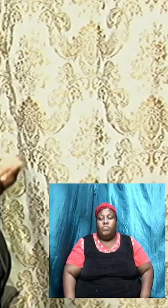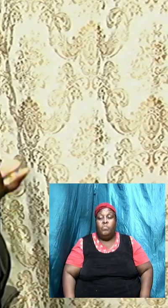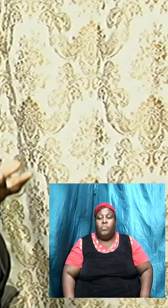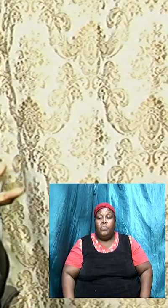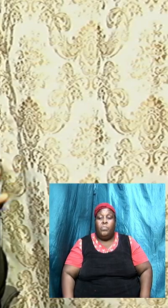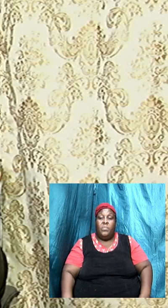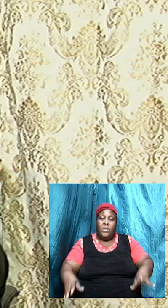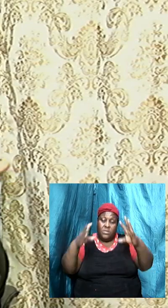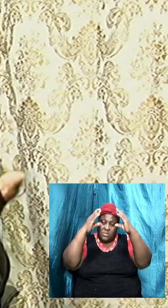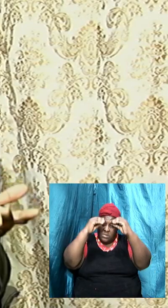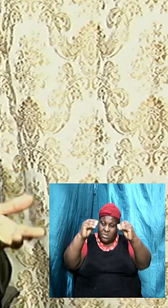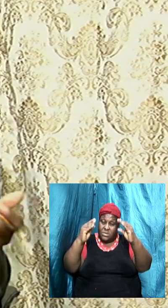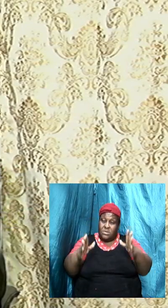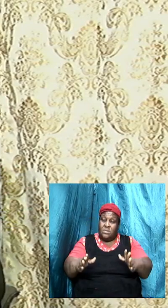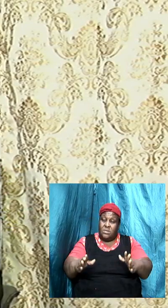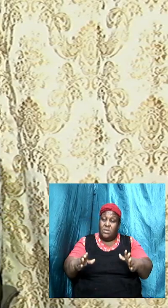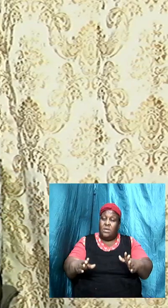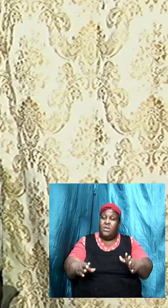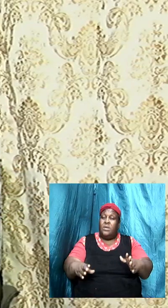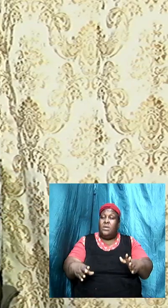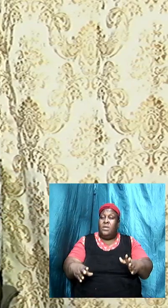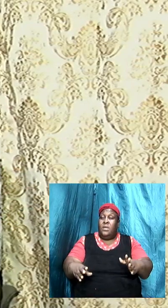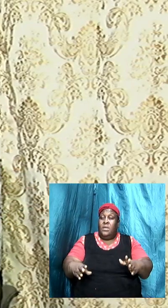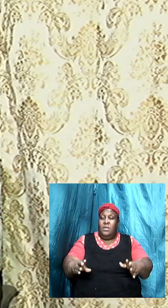Could be teaching from a denomination.